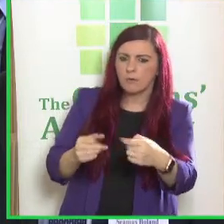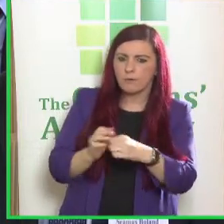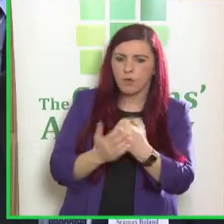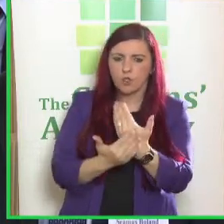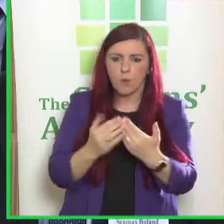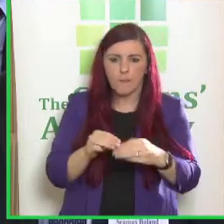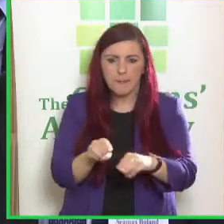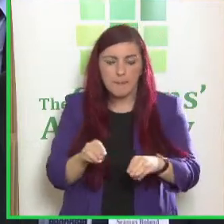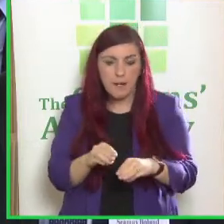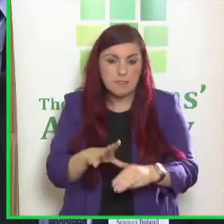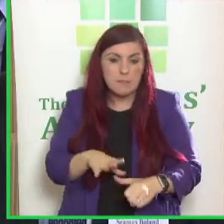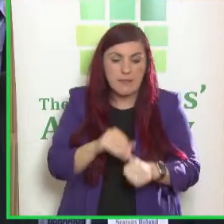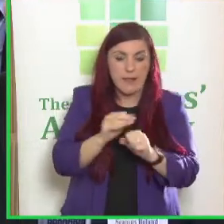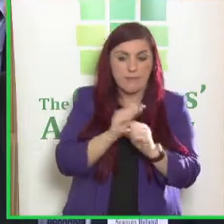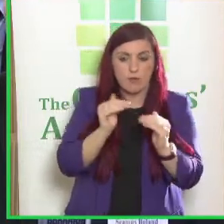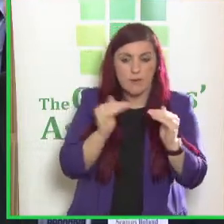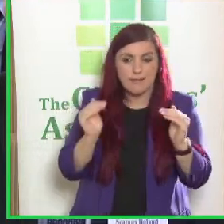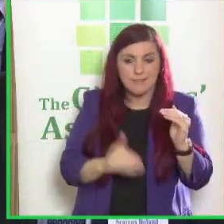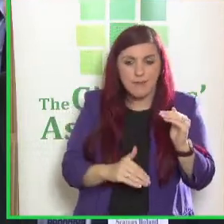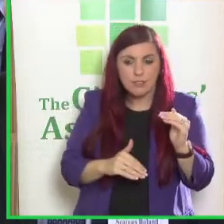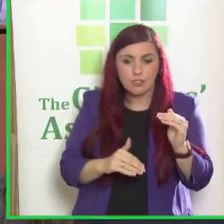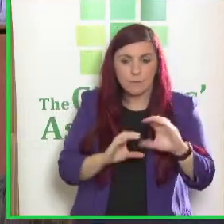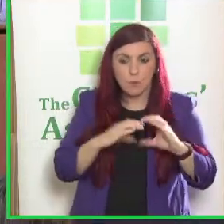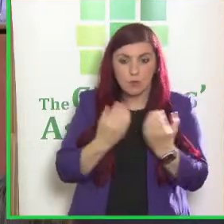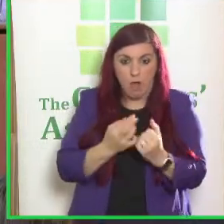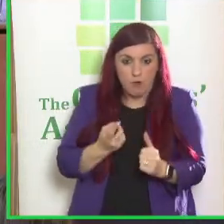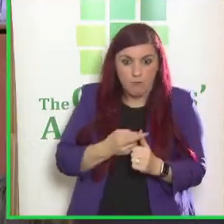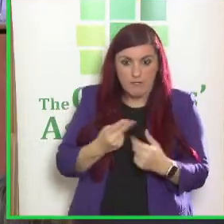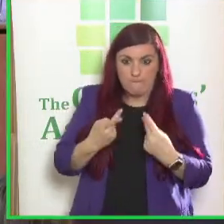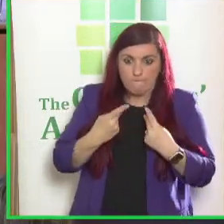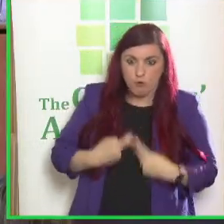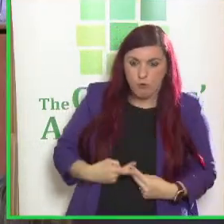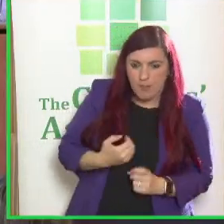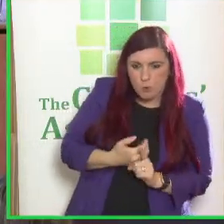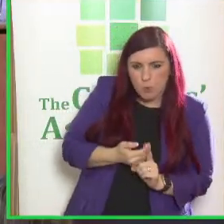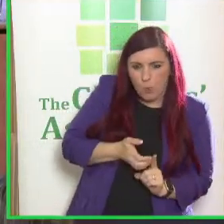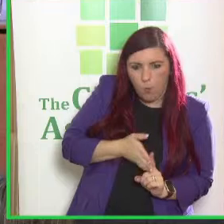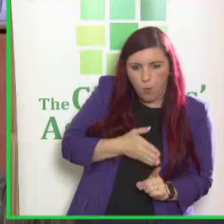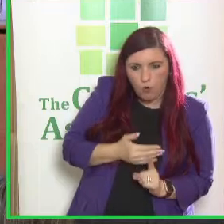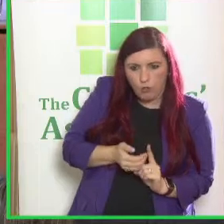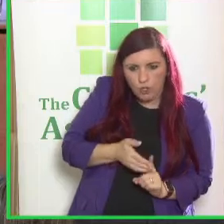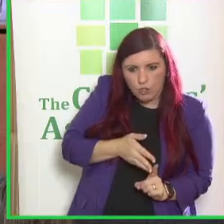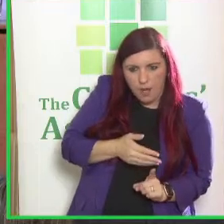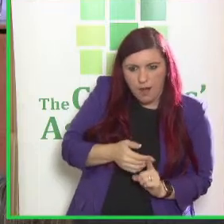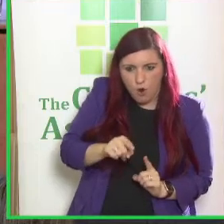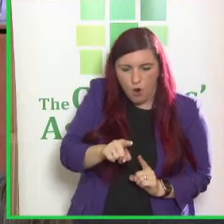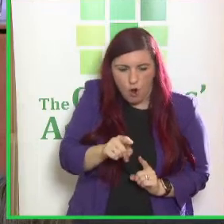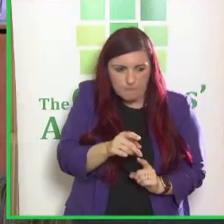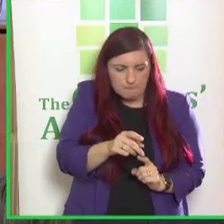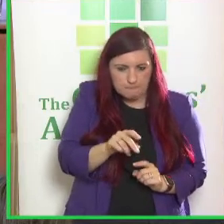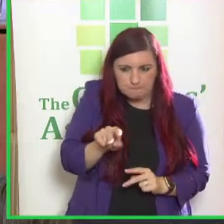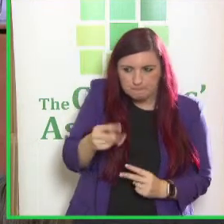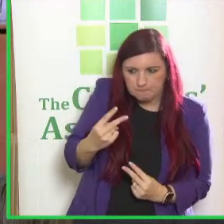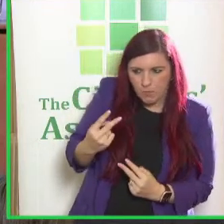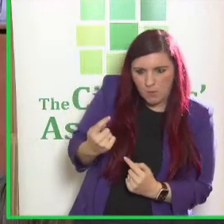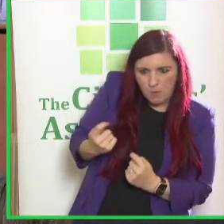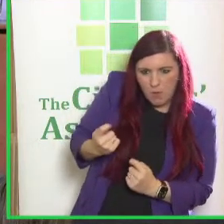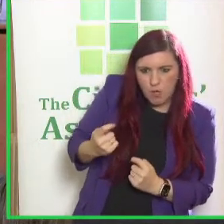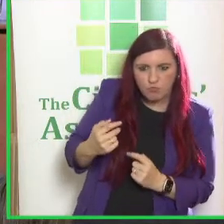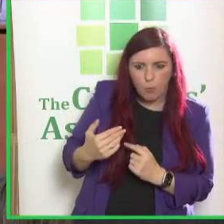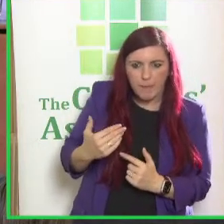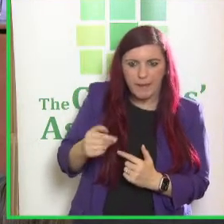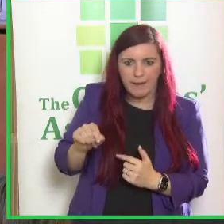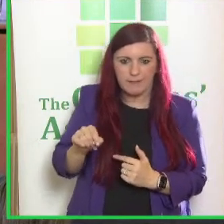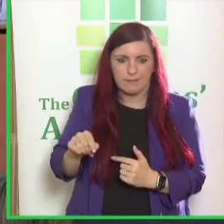people in disadvantaged communities that are vulnerable to the coercion and the grooming, if you like, into low-level